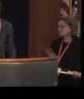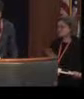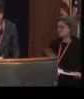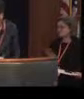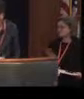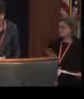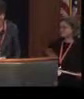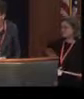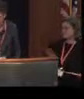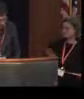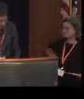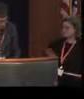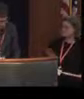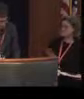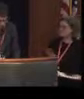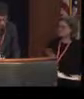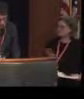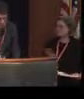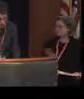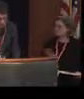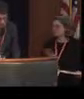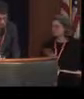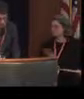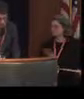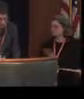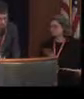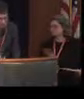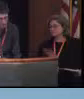What if we have everything teed up for the next one, or if it's